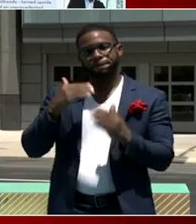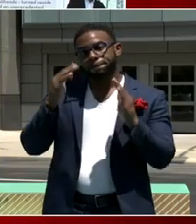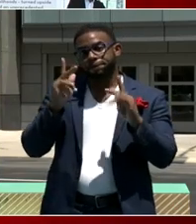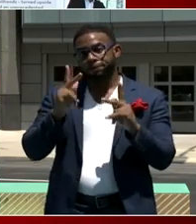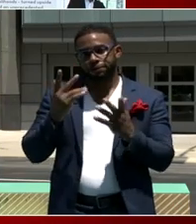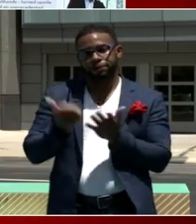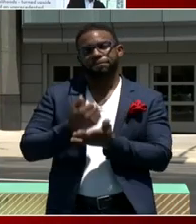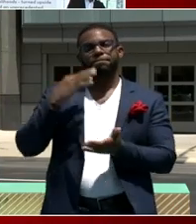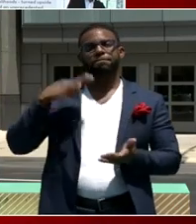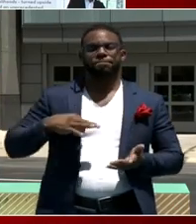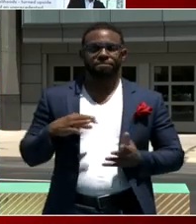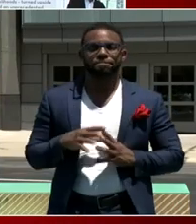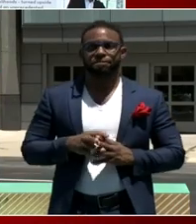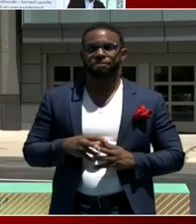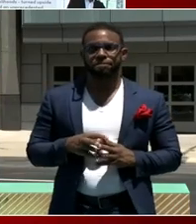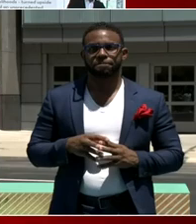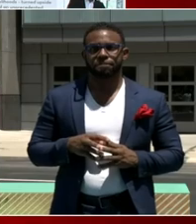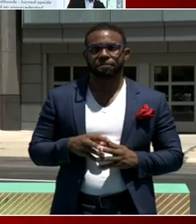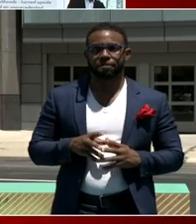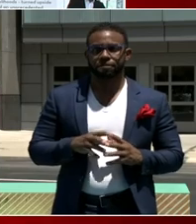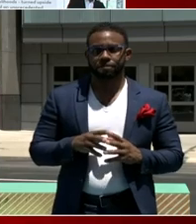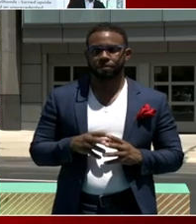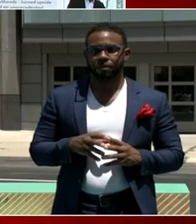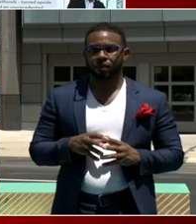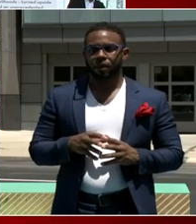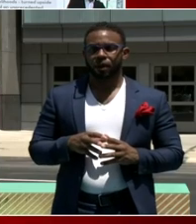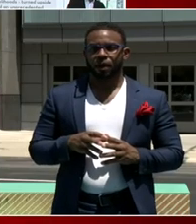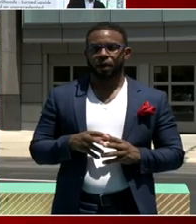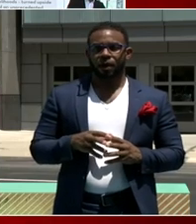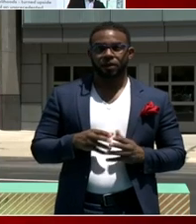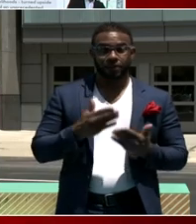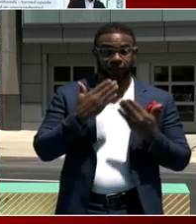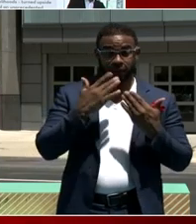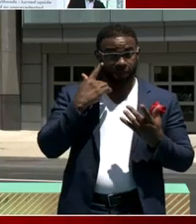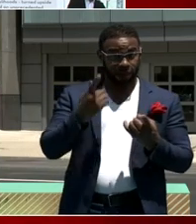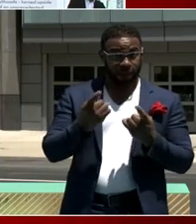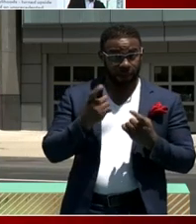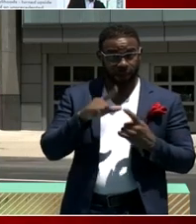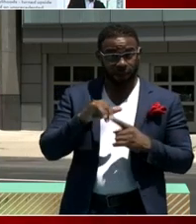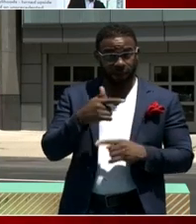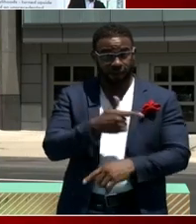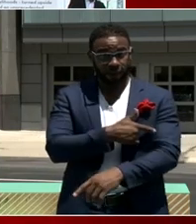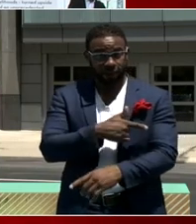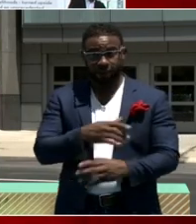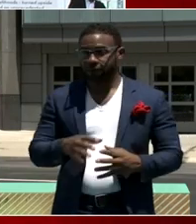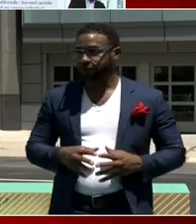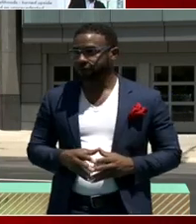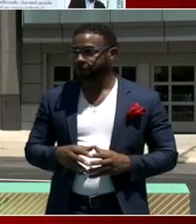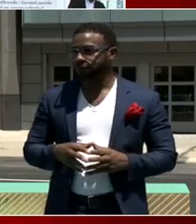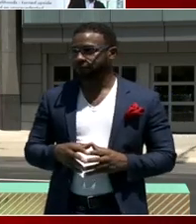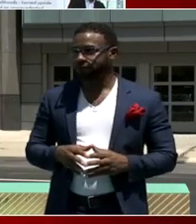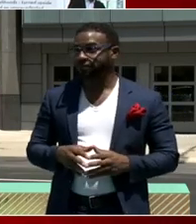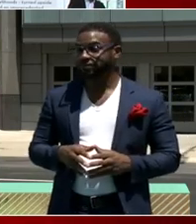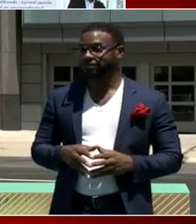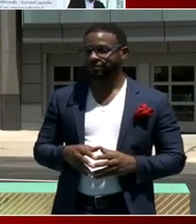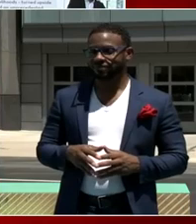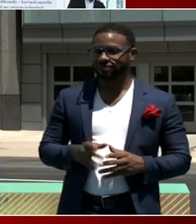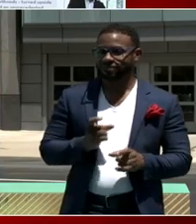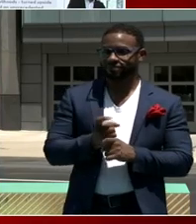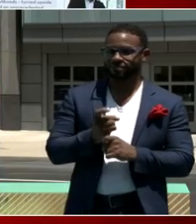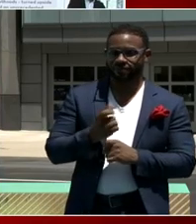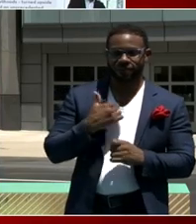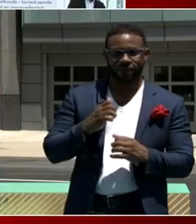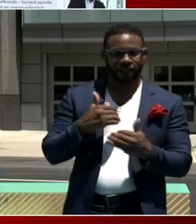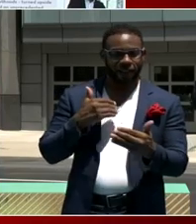that people took advantage of that as well. Thank you for asking about vaccination. We're